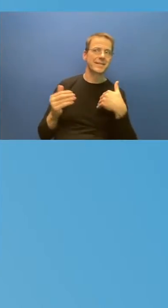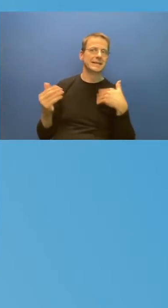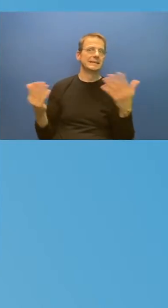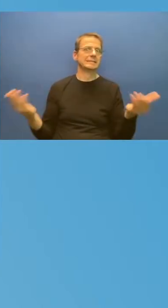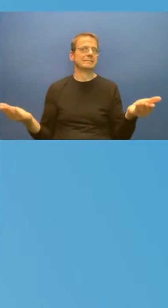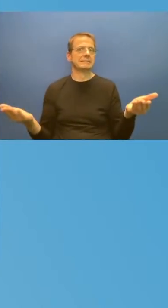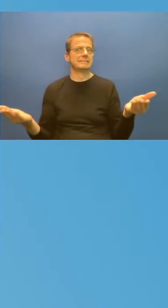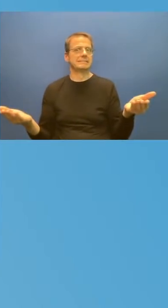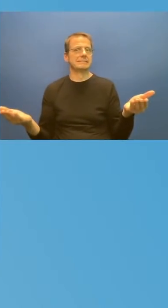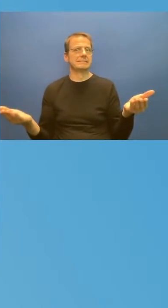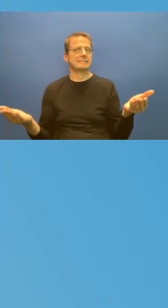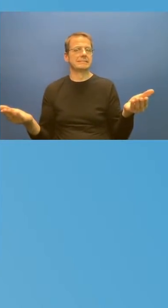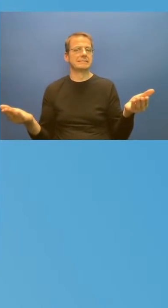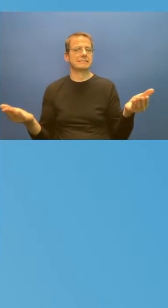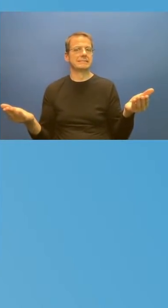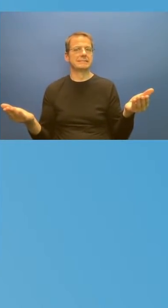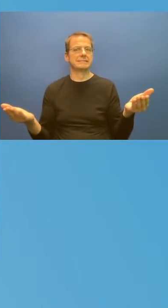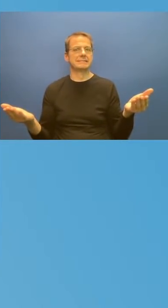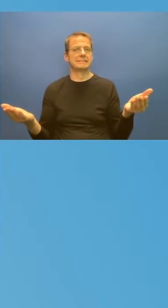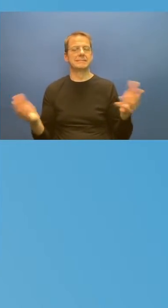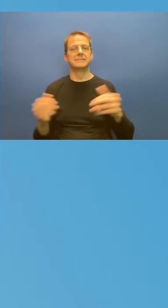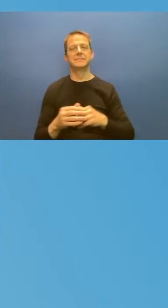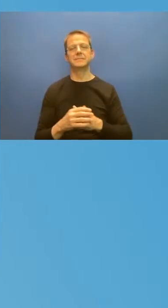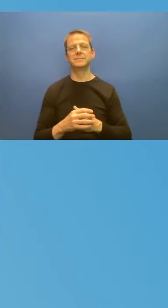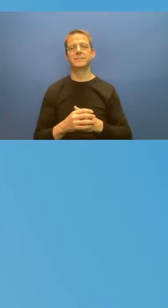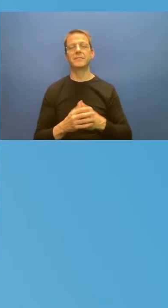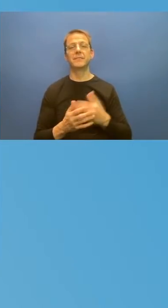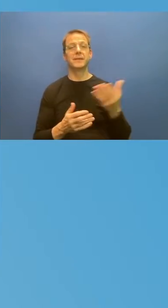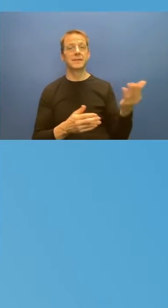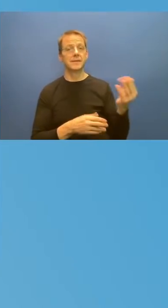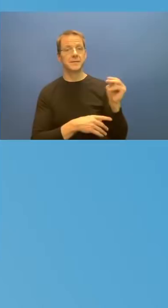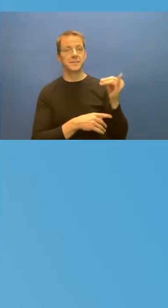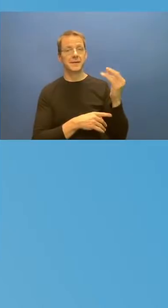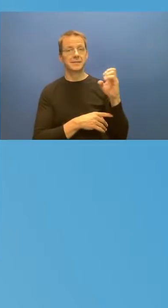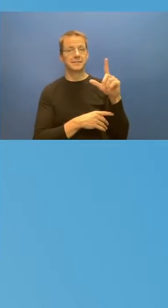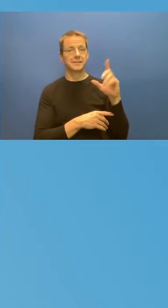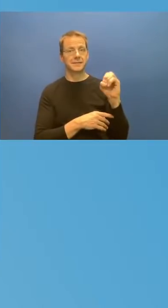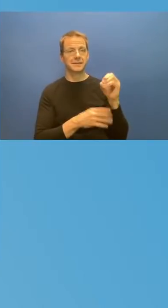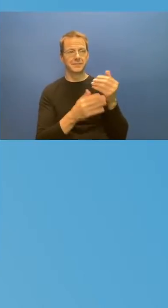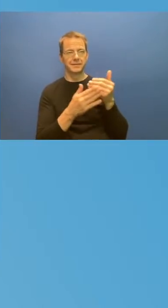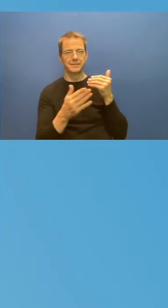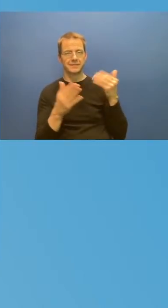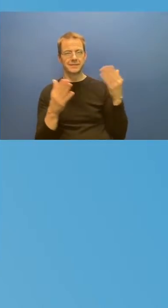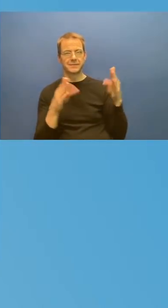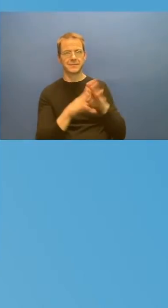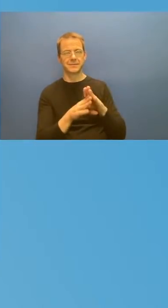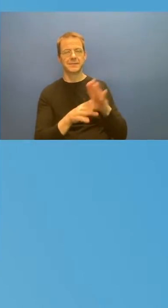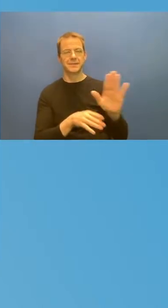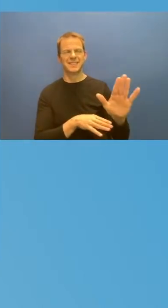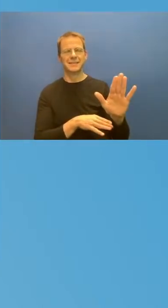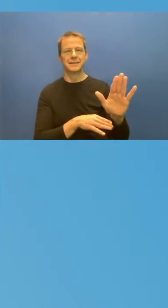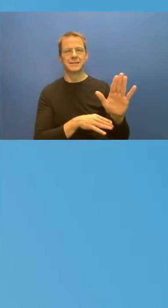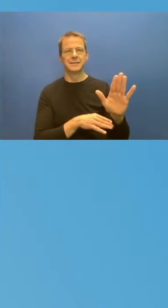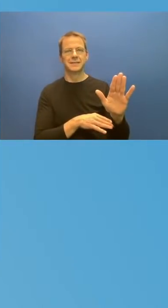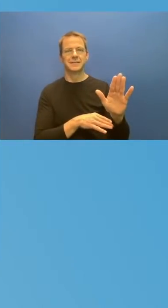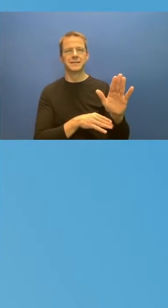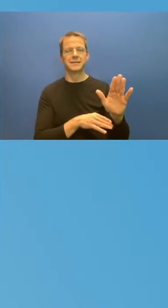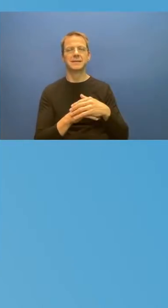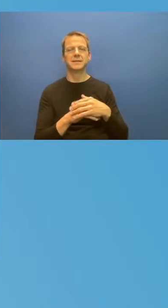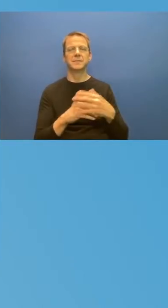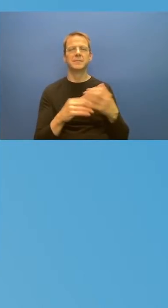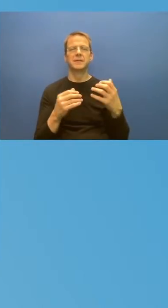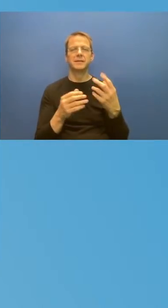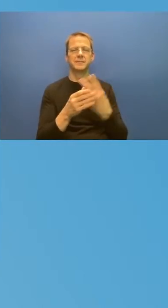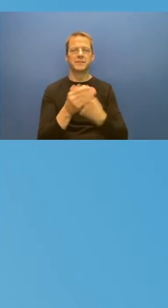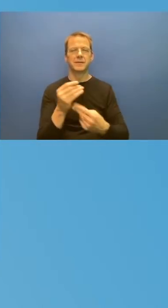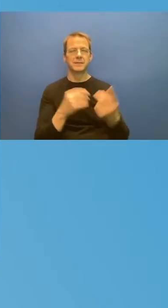love to close off this section with both Dr. Gasperowicz and Dr. Kelvin. What are you